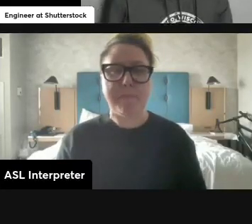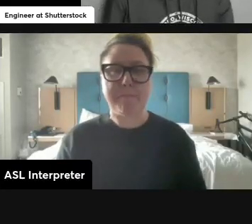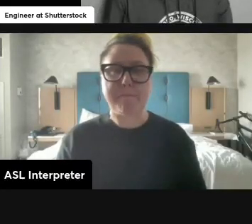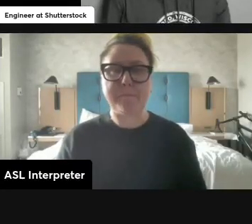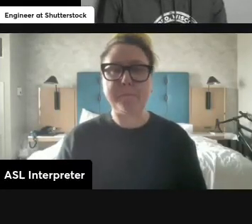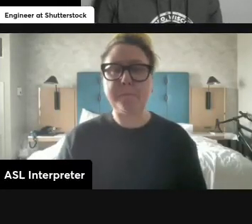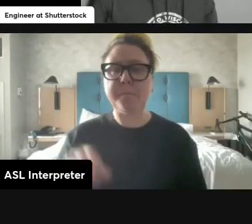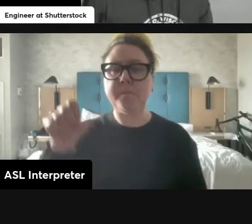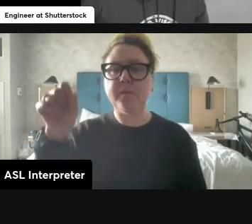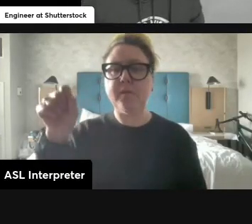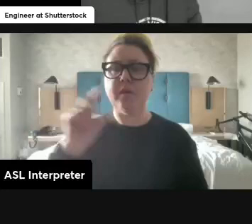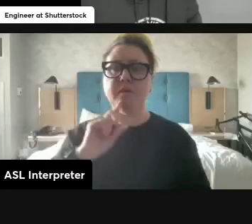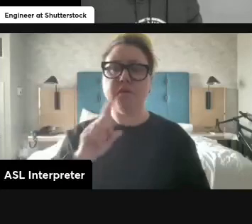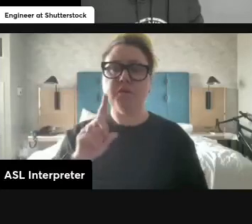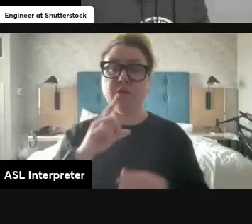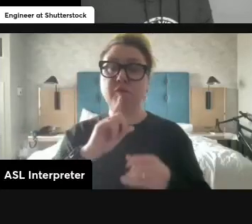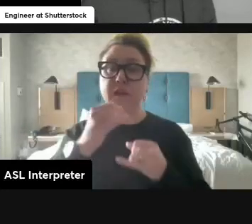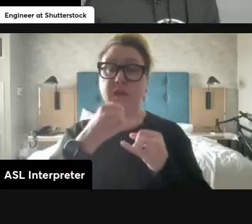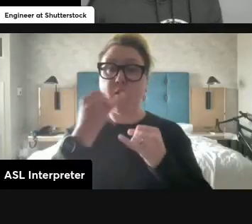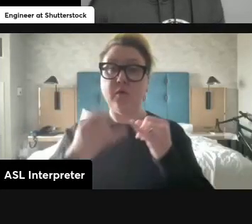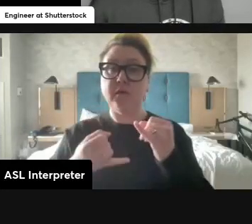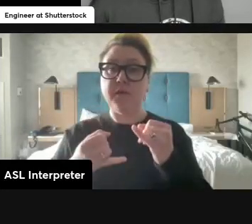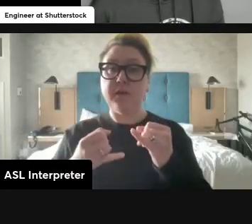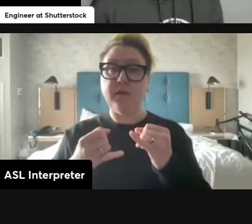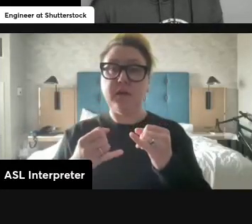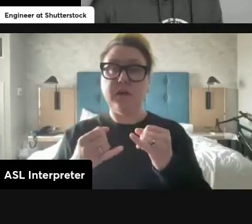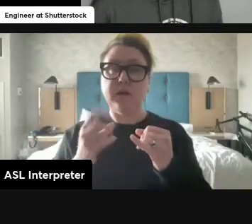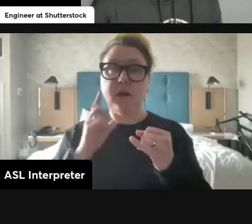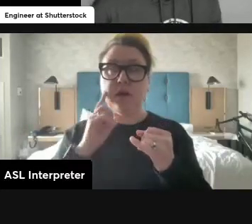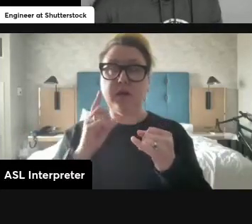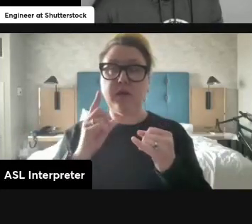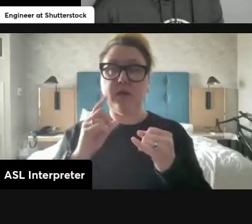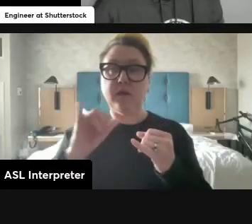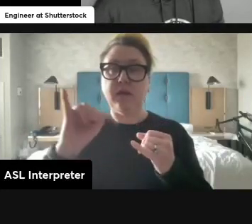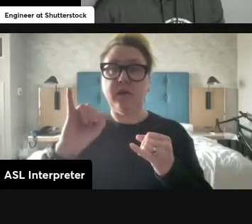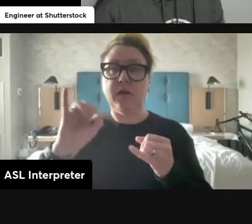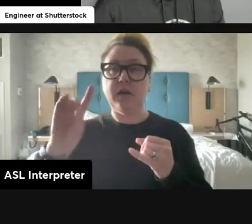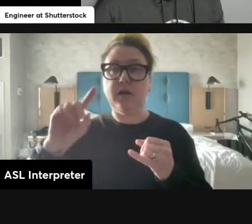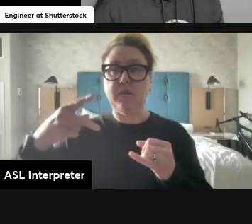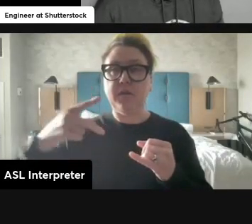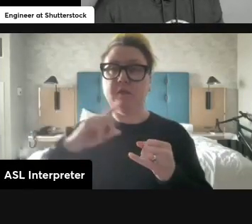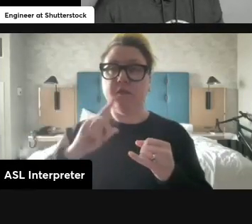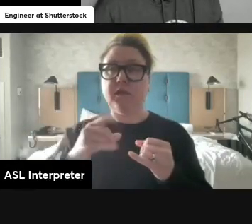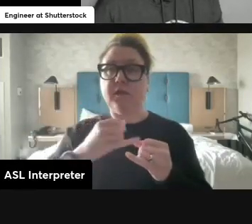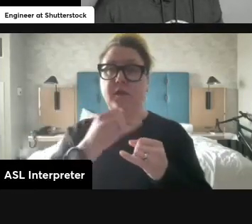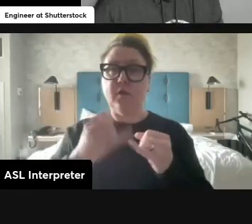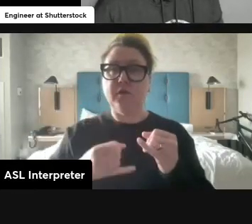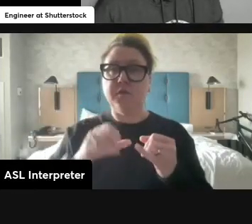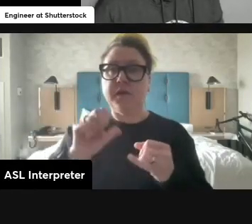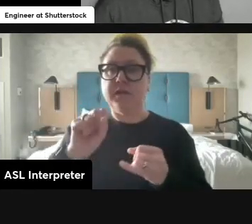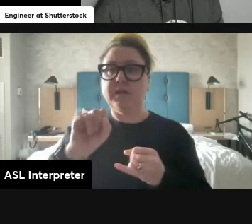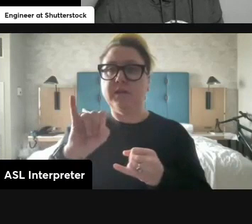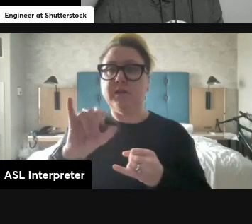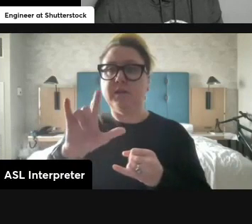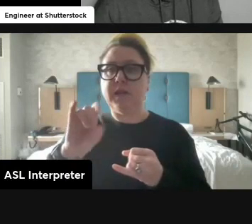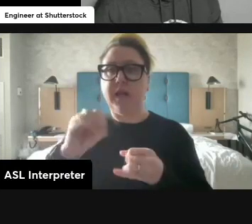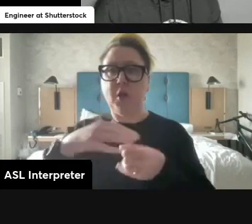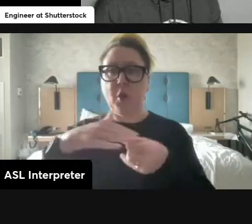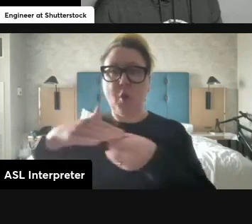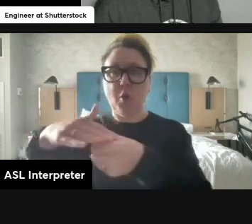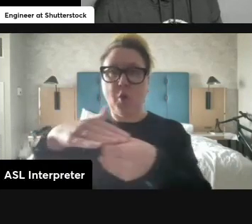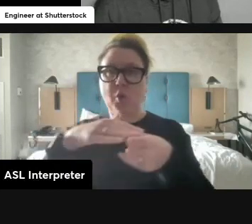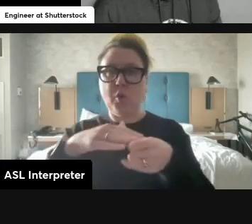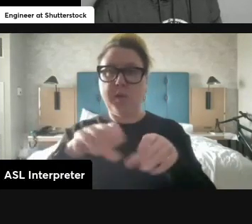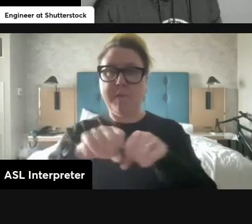Yeah, for sure. I mean, ultimately, I think an IDP is the ultimate silo buster, right? And it is a